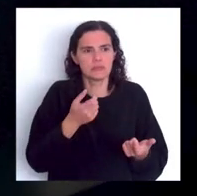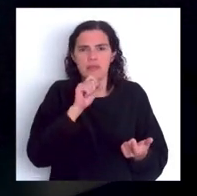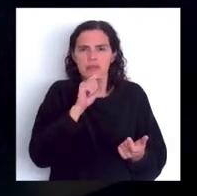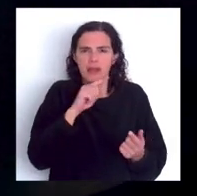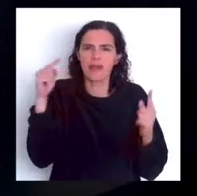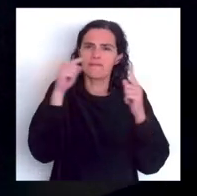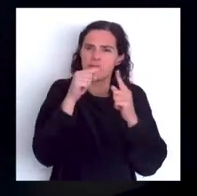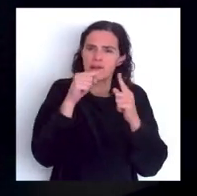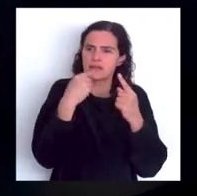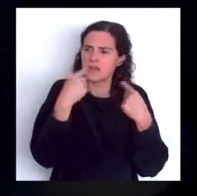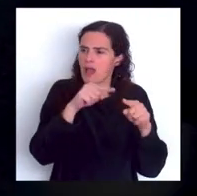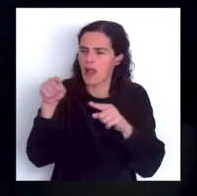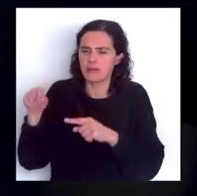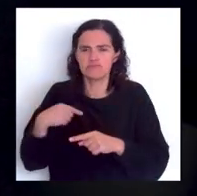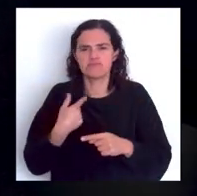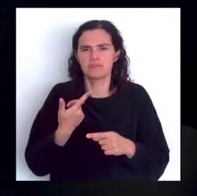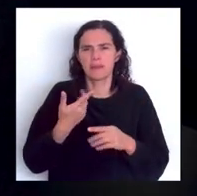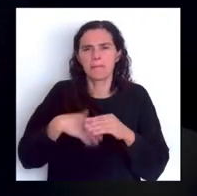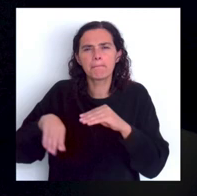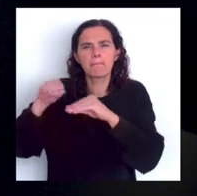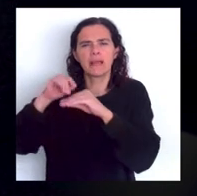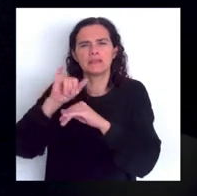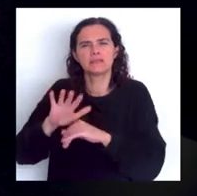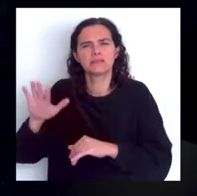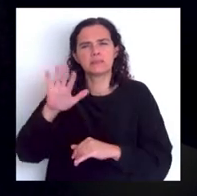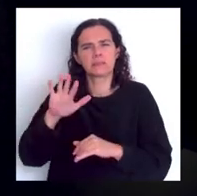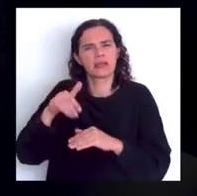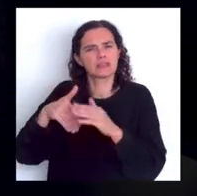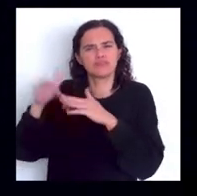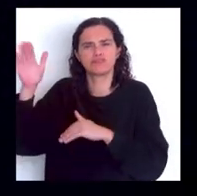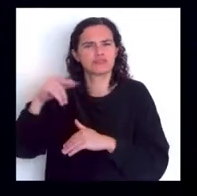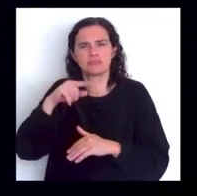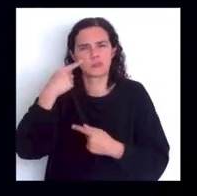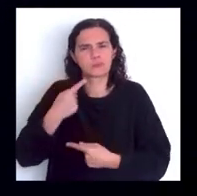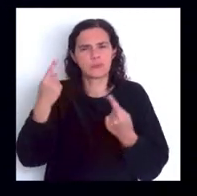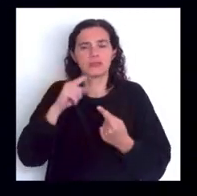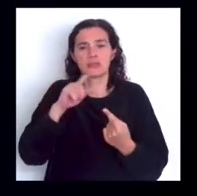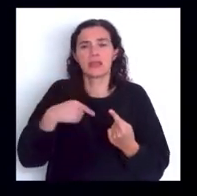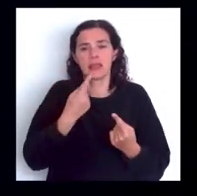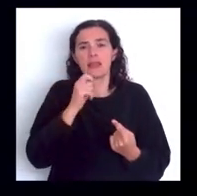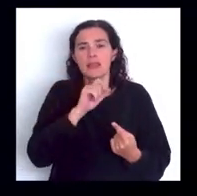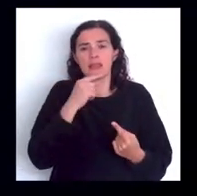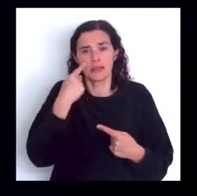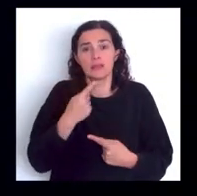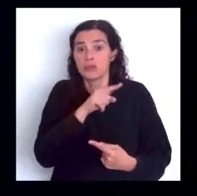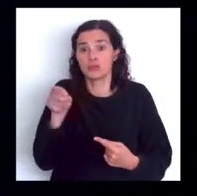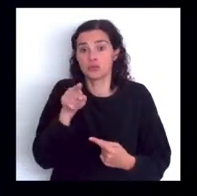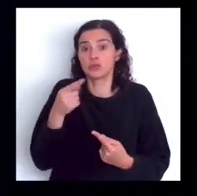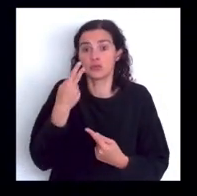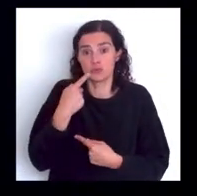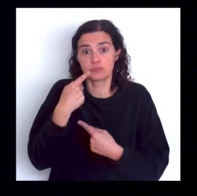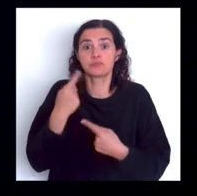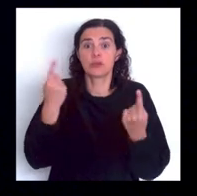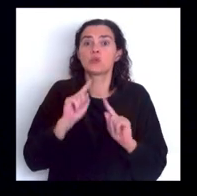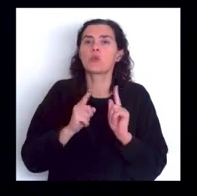a world of cultural reference which goes beyond the images that they show us and really